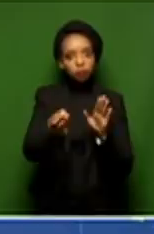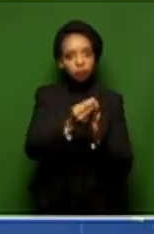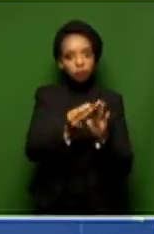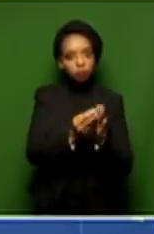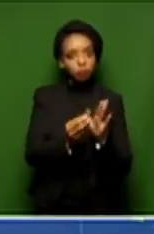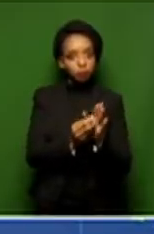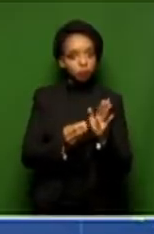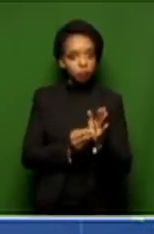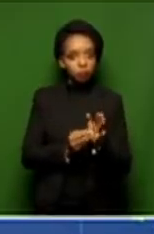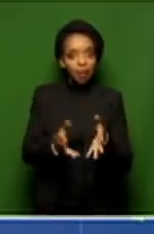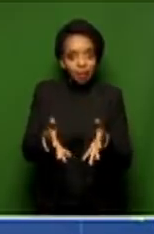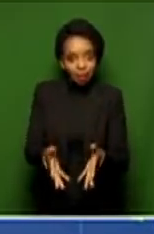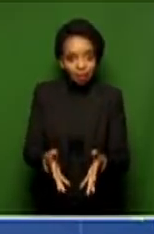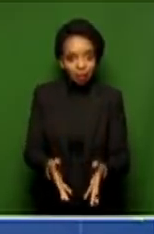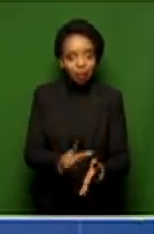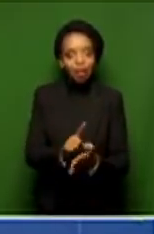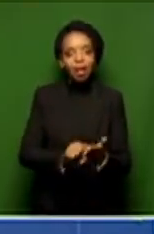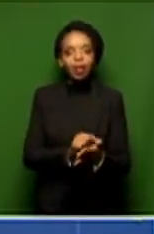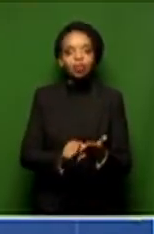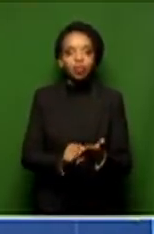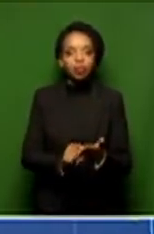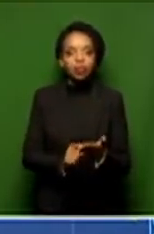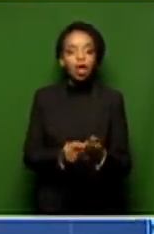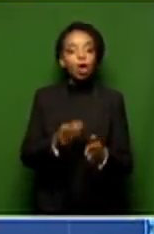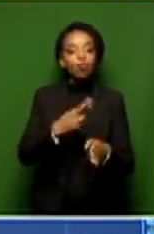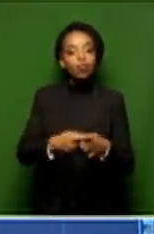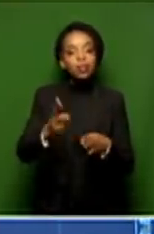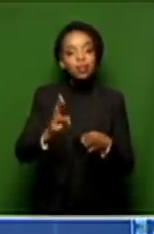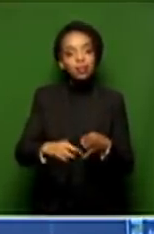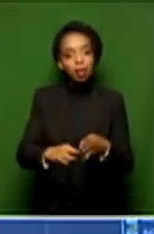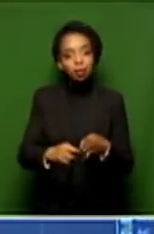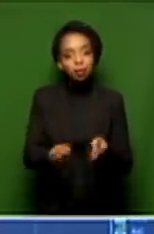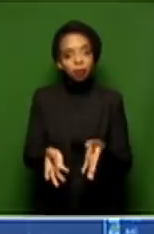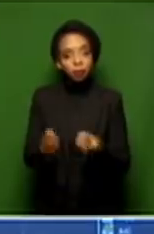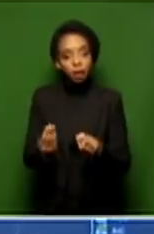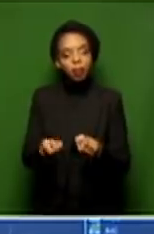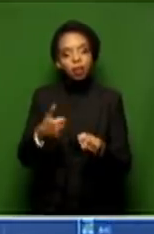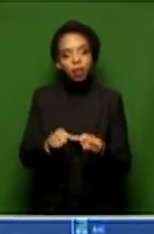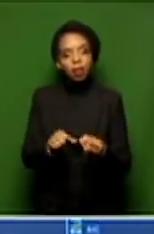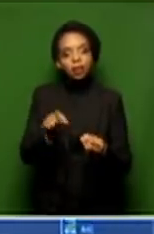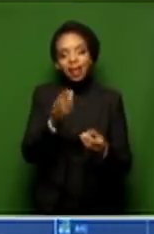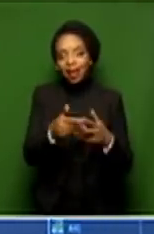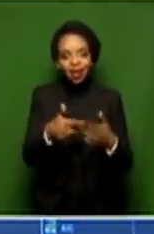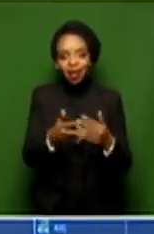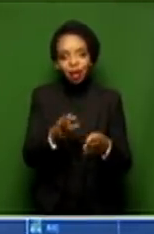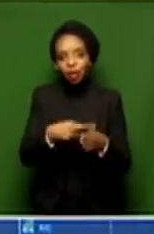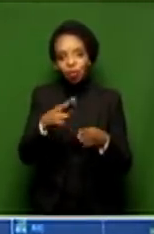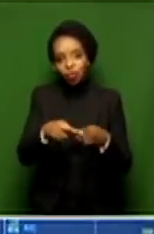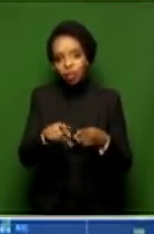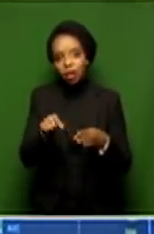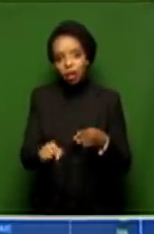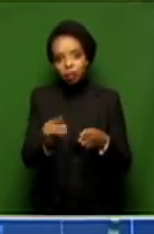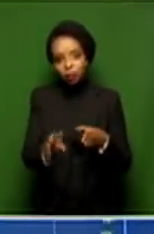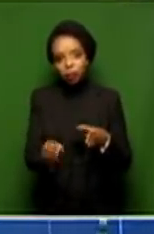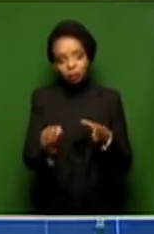election, we feed the early results into the model, and in each cluster, for each